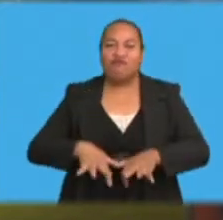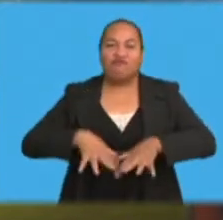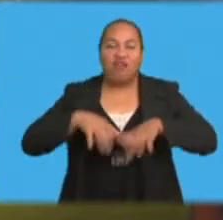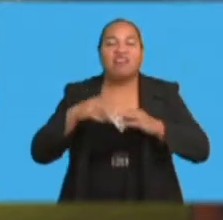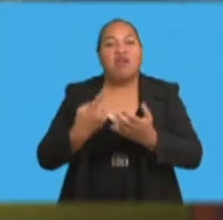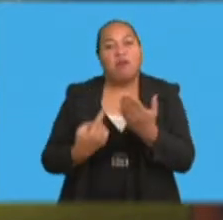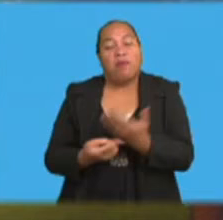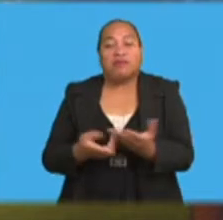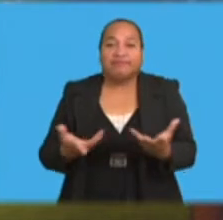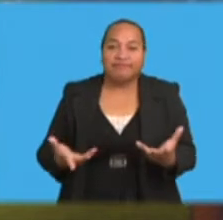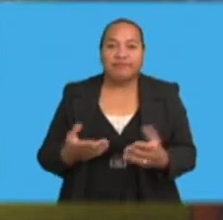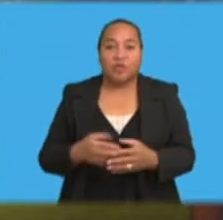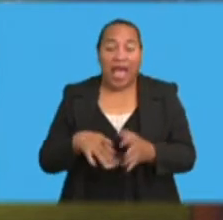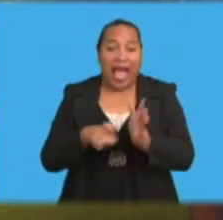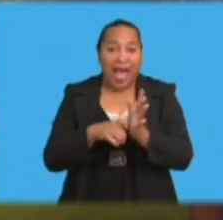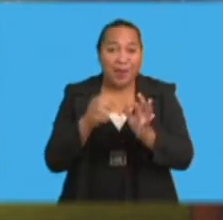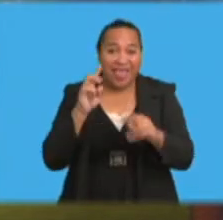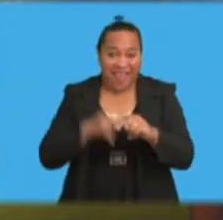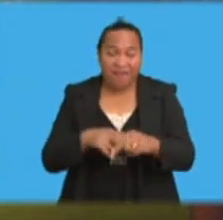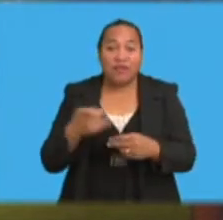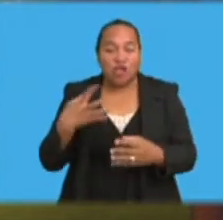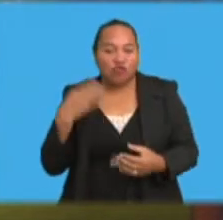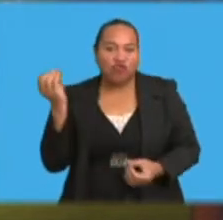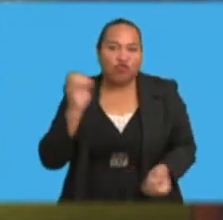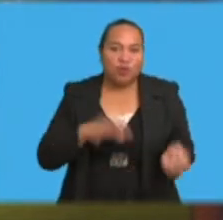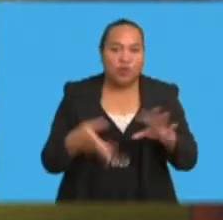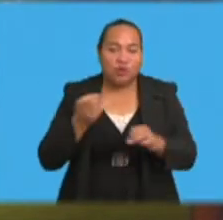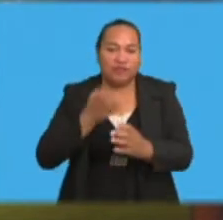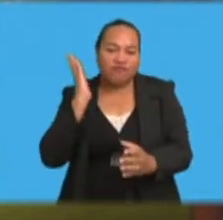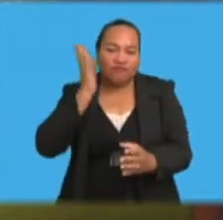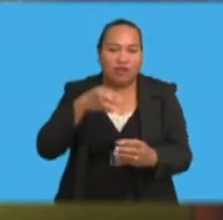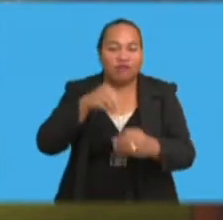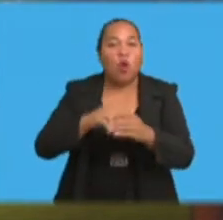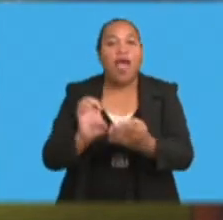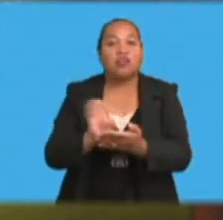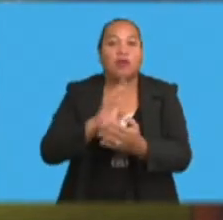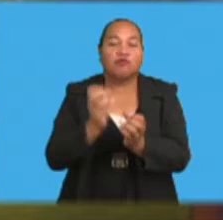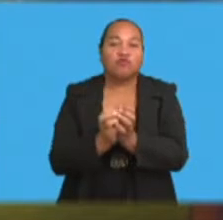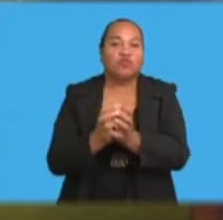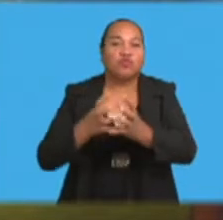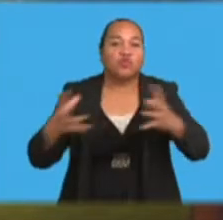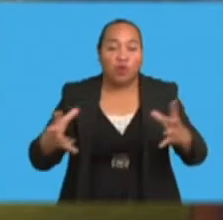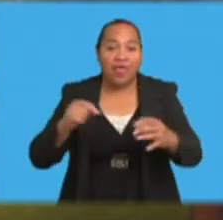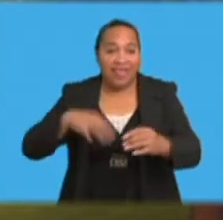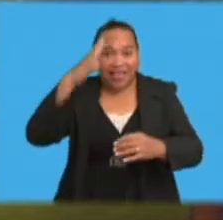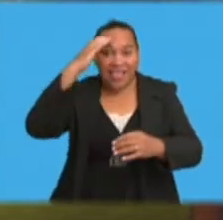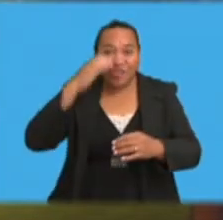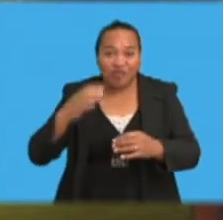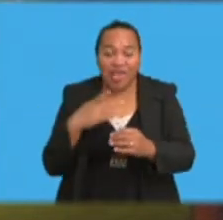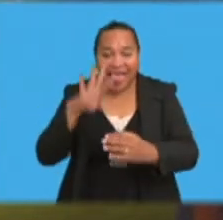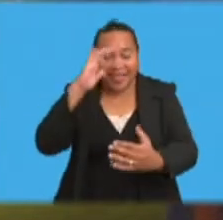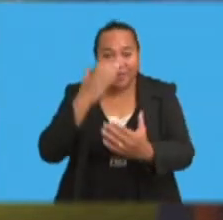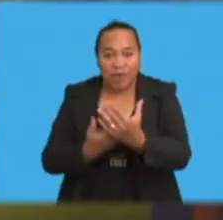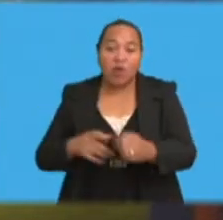developments. The RBF, Madam Speaker, contributes directly to the unprecedented economic growth the country has experienced by